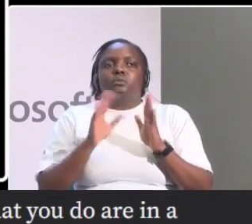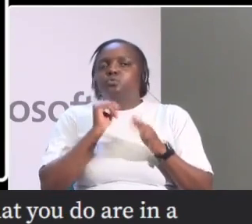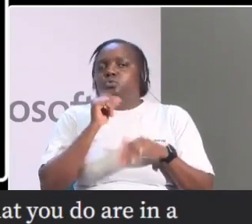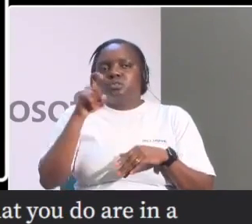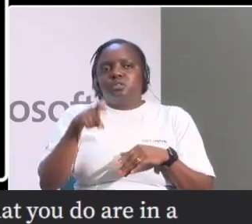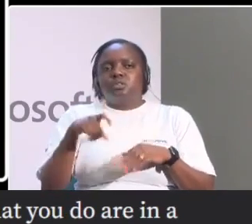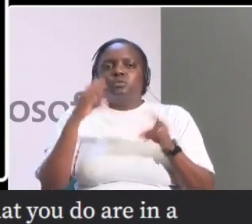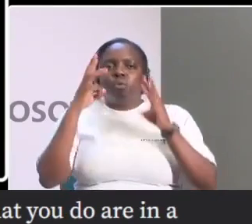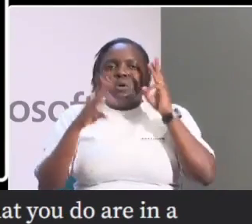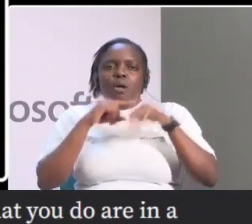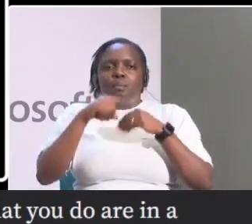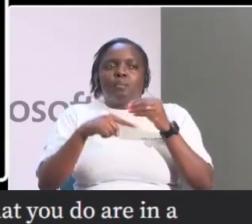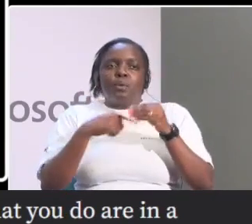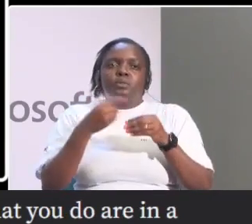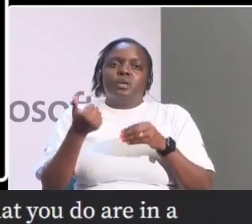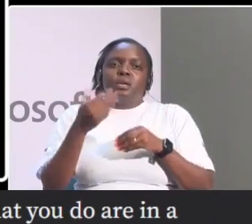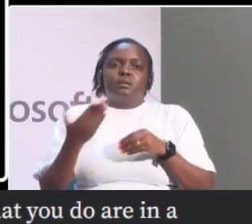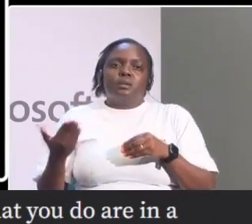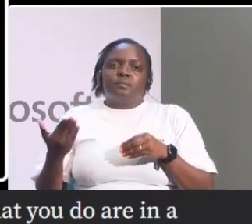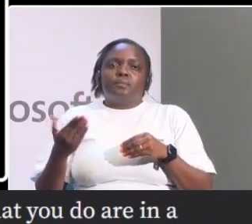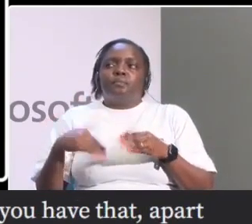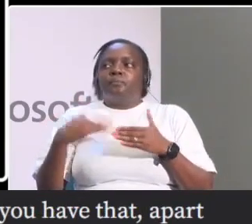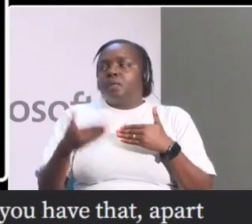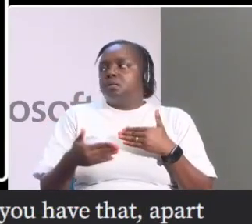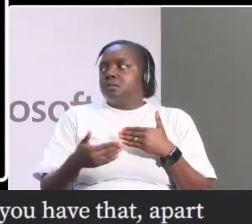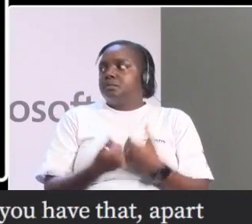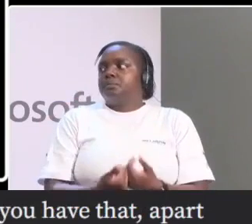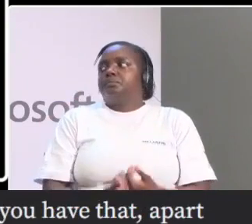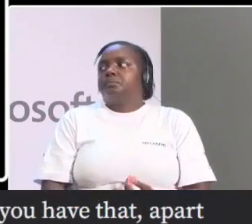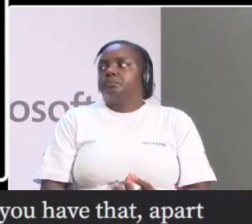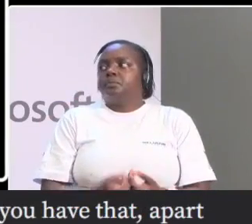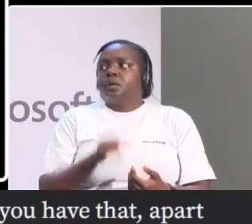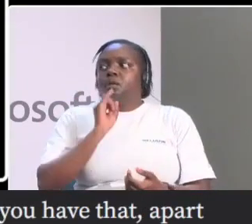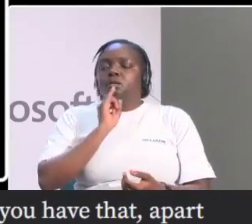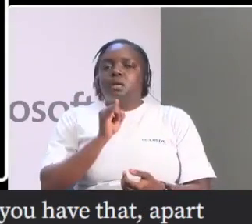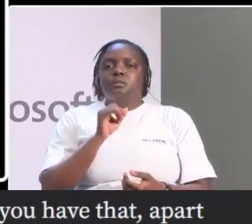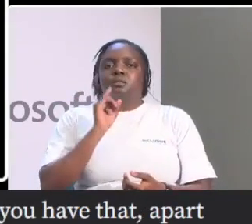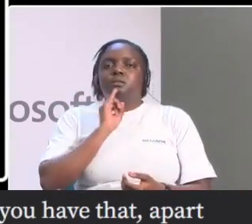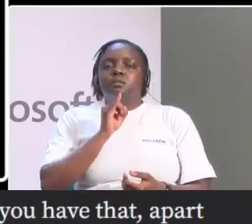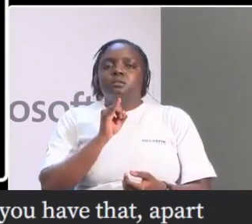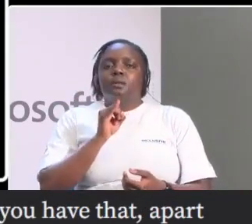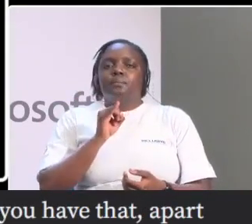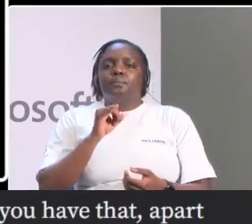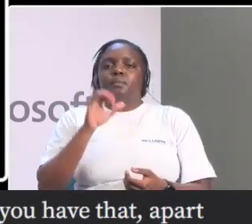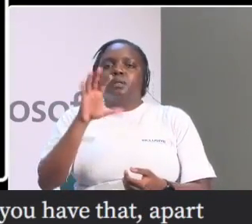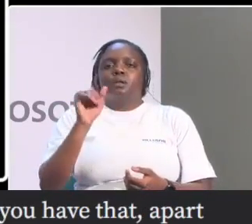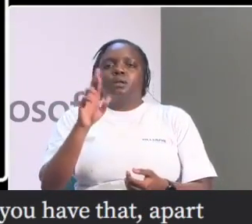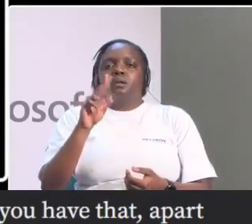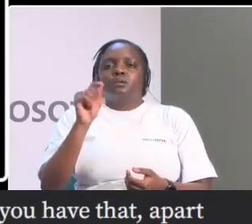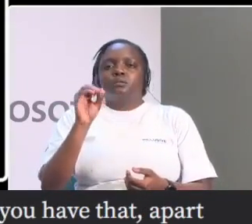to worry about anything. Next slide. So there's a cartoon here which